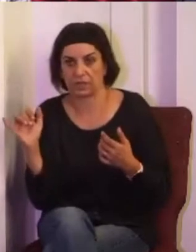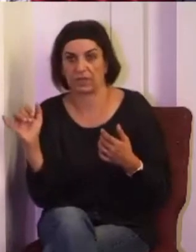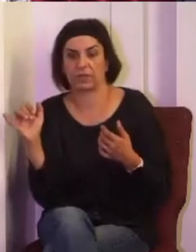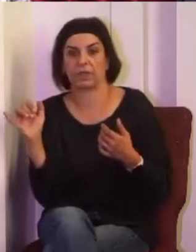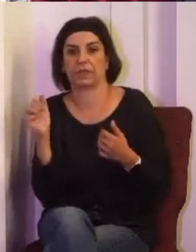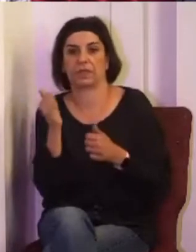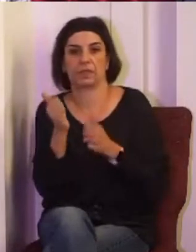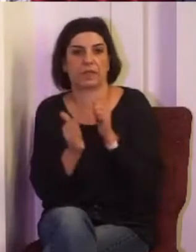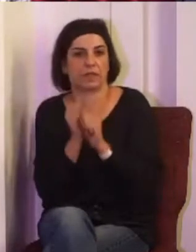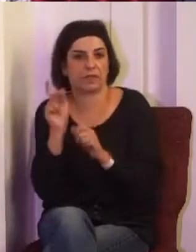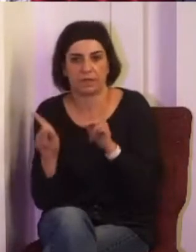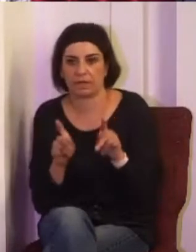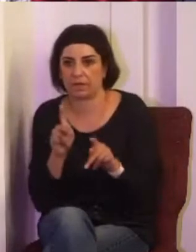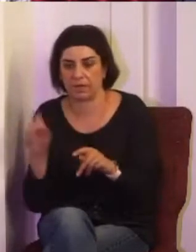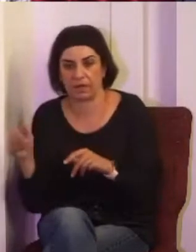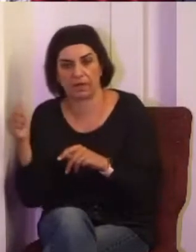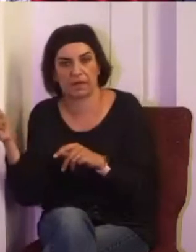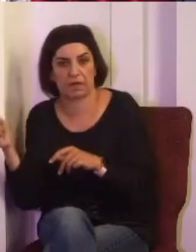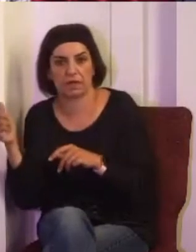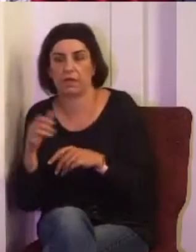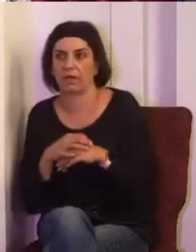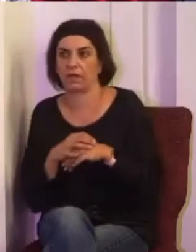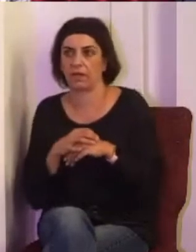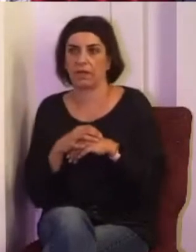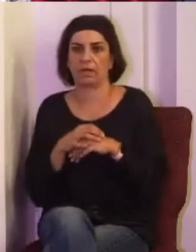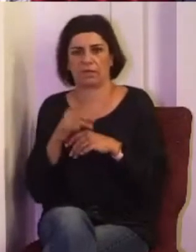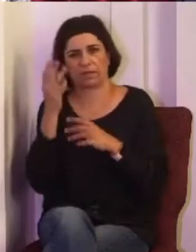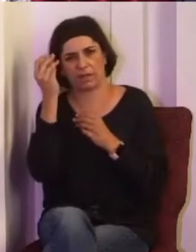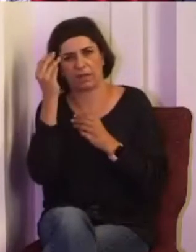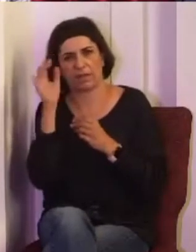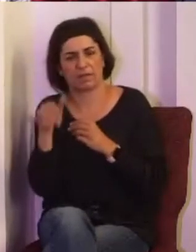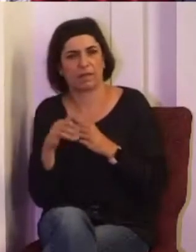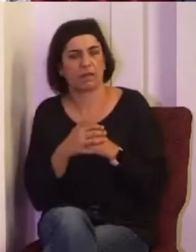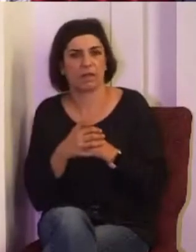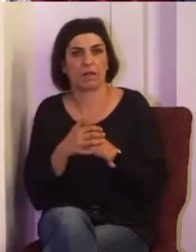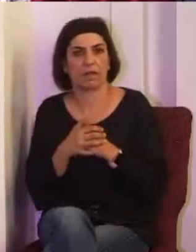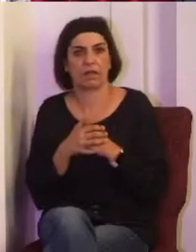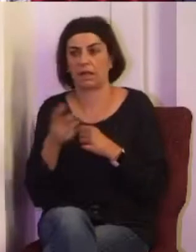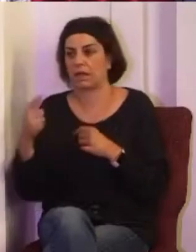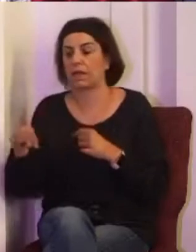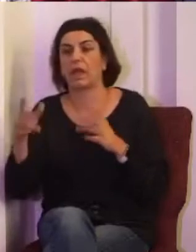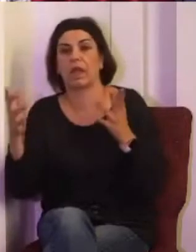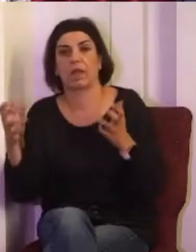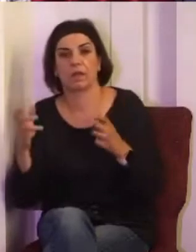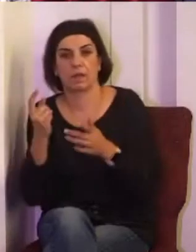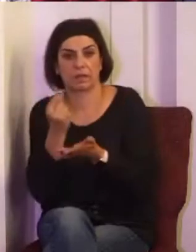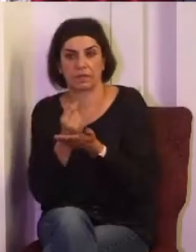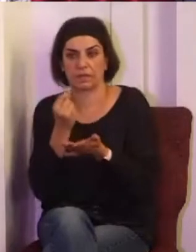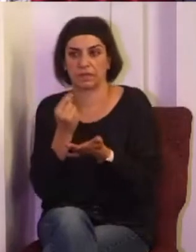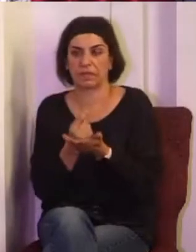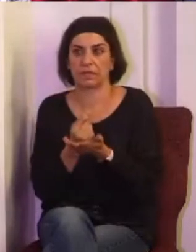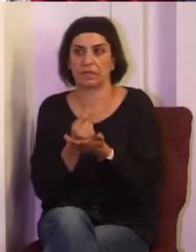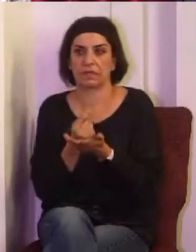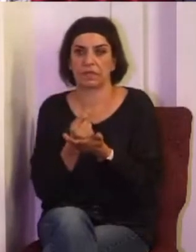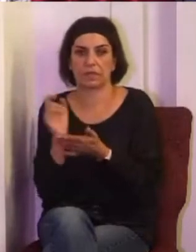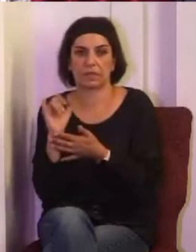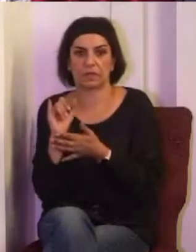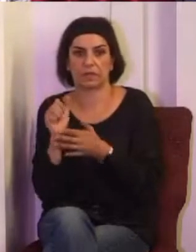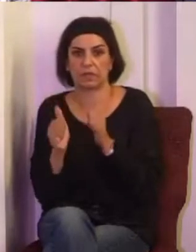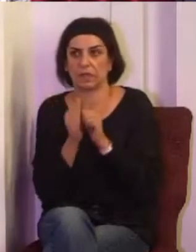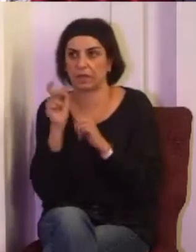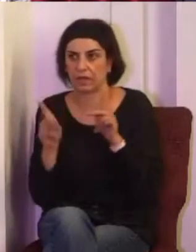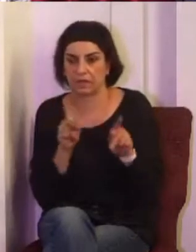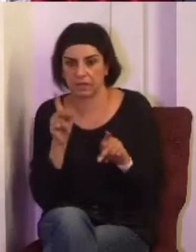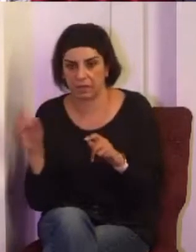everyone else. Think about that for a second. They wanted to be treated like everyone else. They wanted